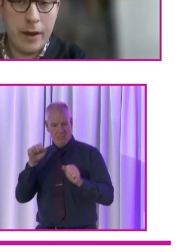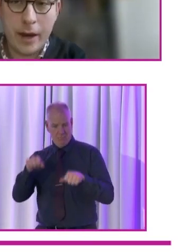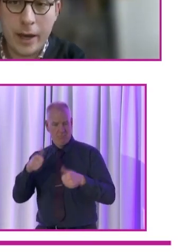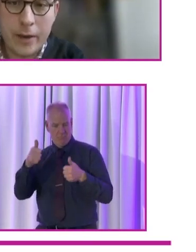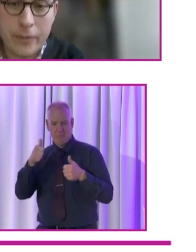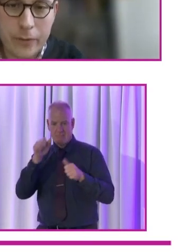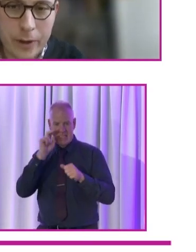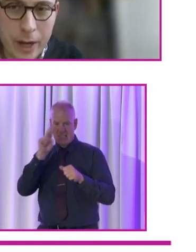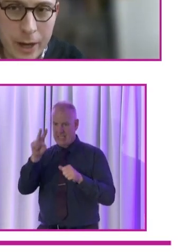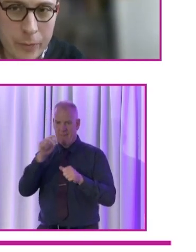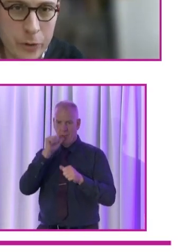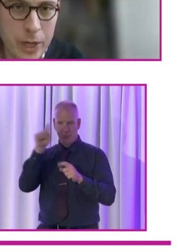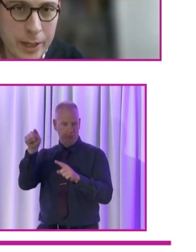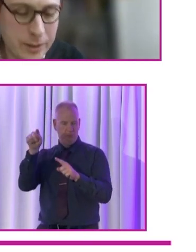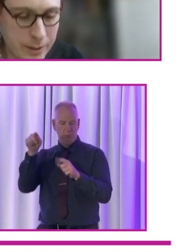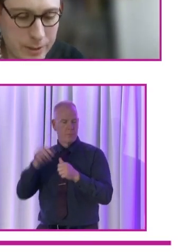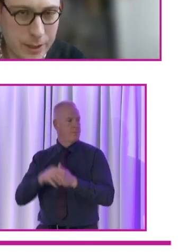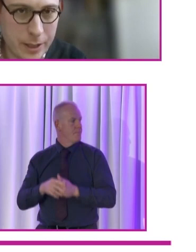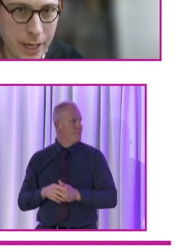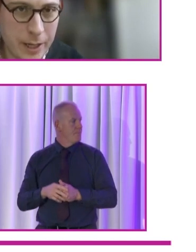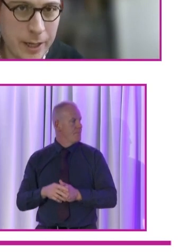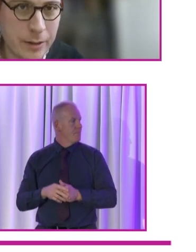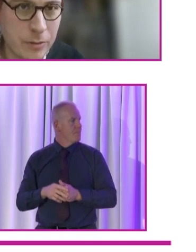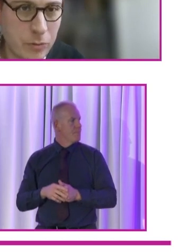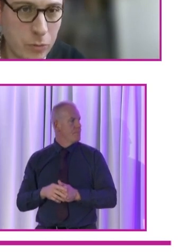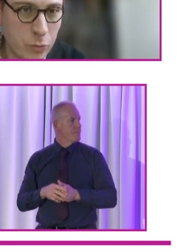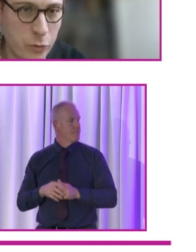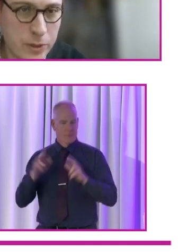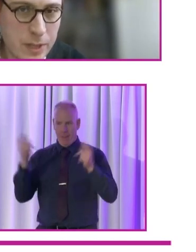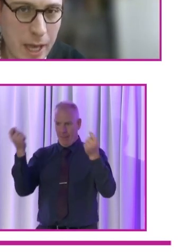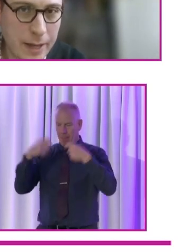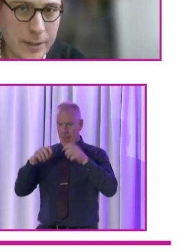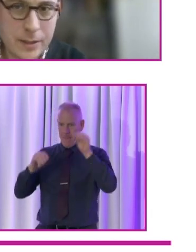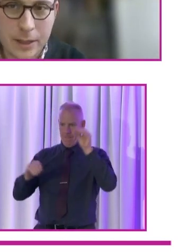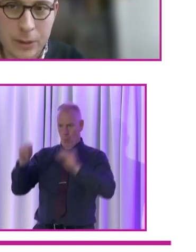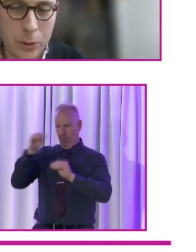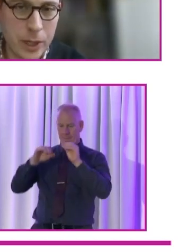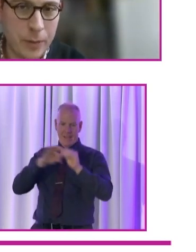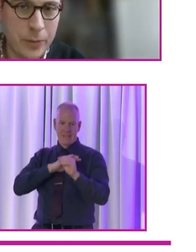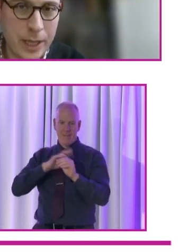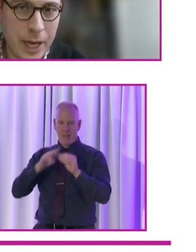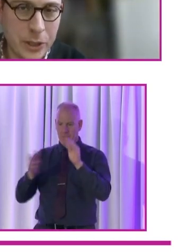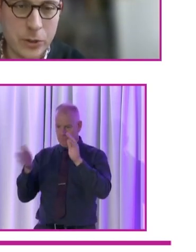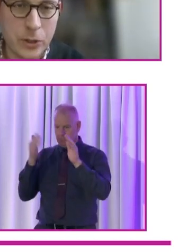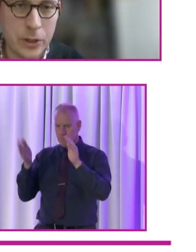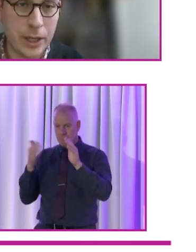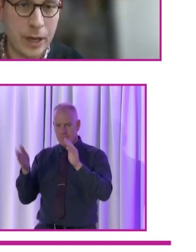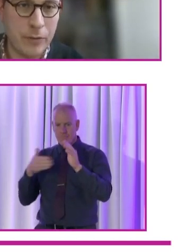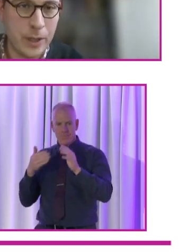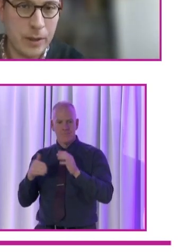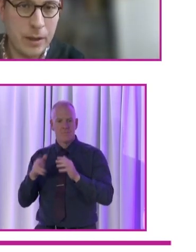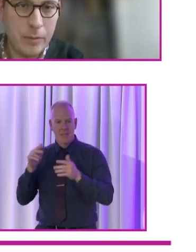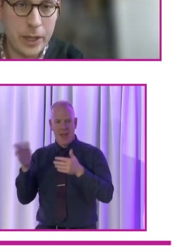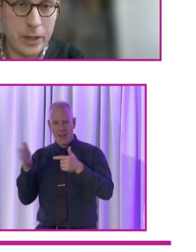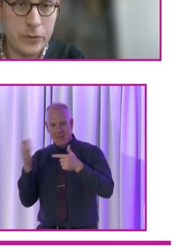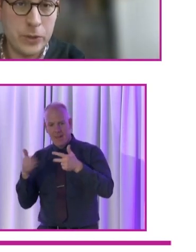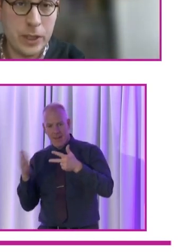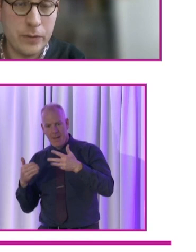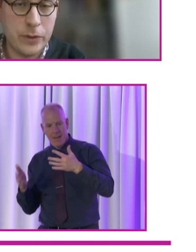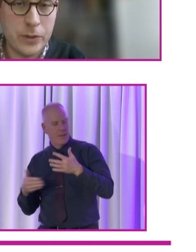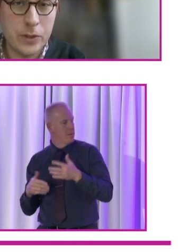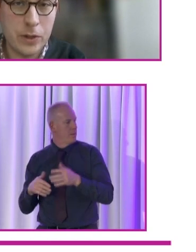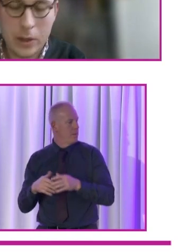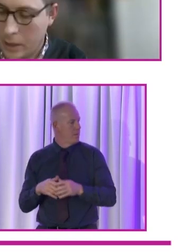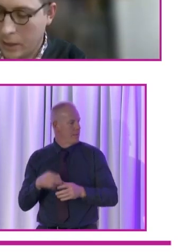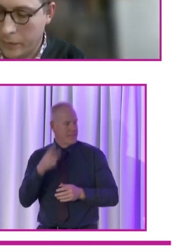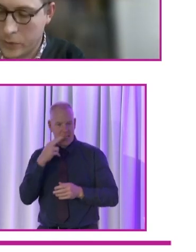Okay, I'm connected. I can move the slides through an application your colleague gave me. I'd have to